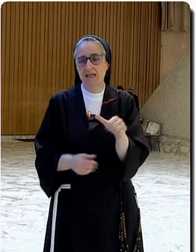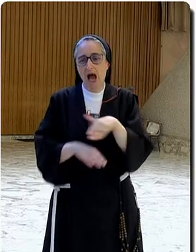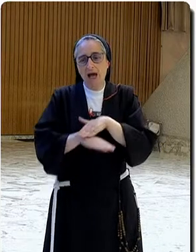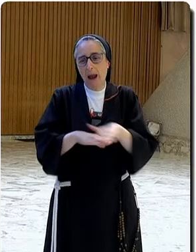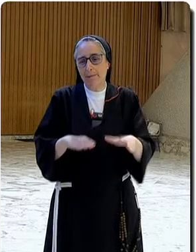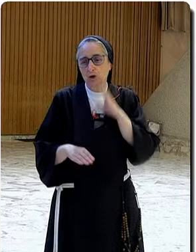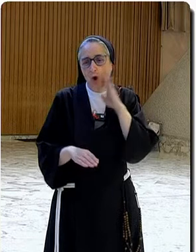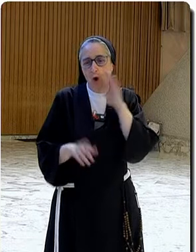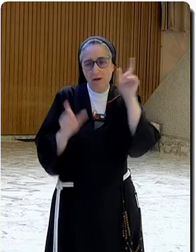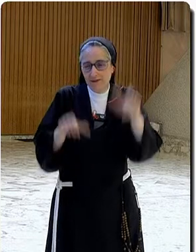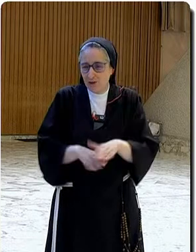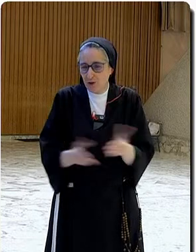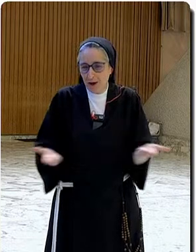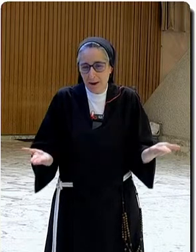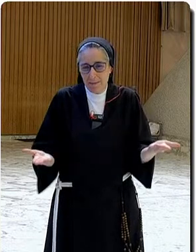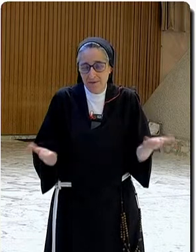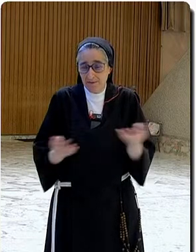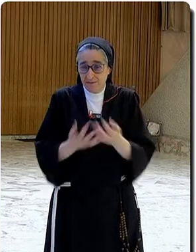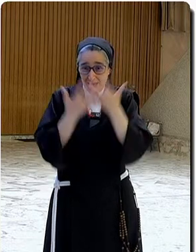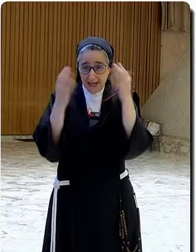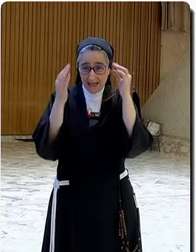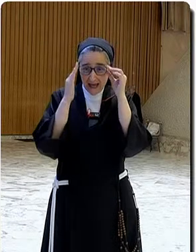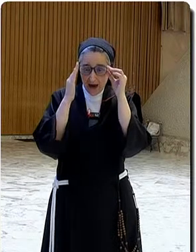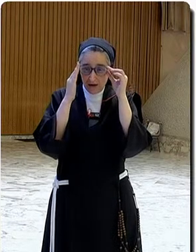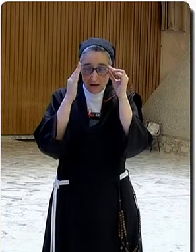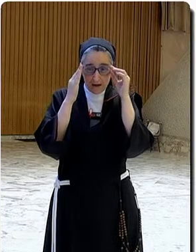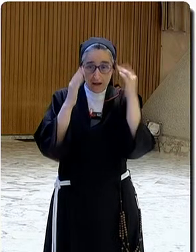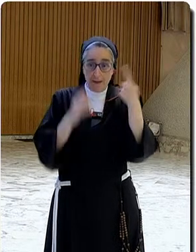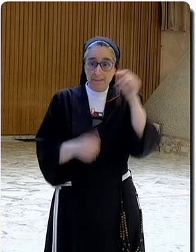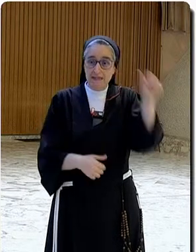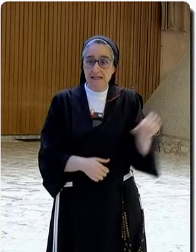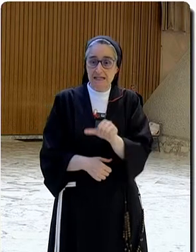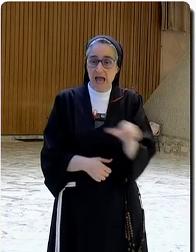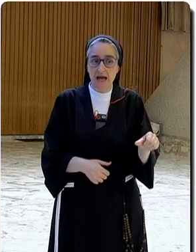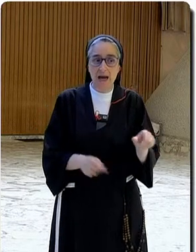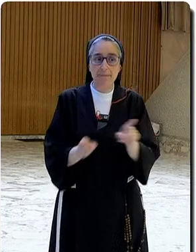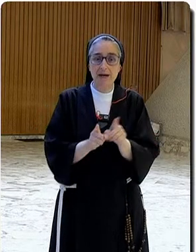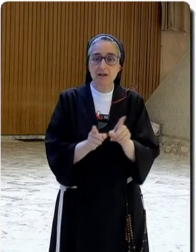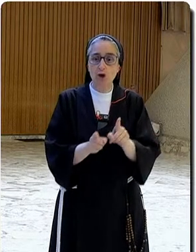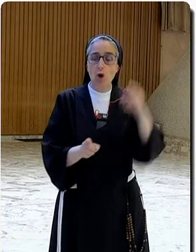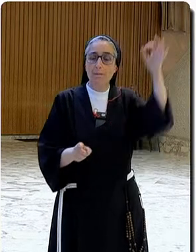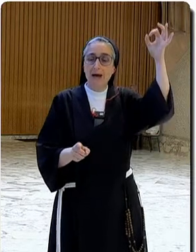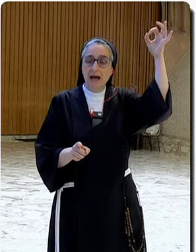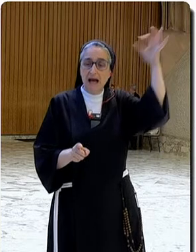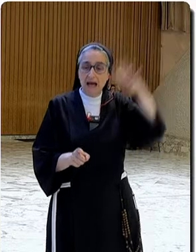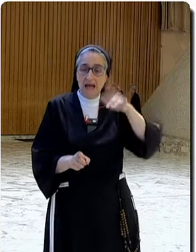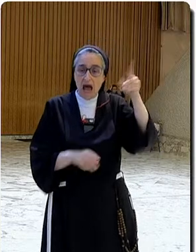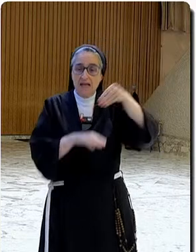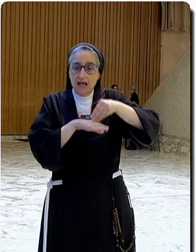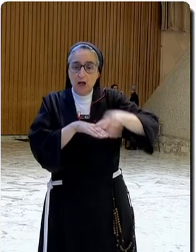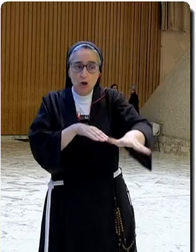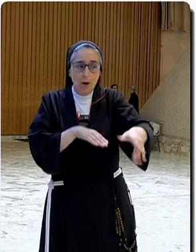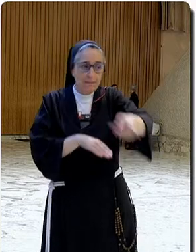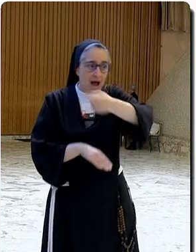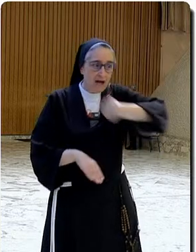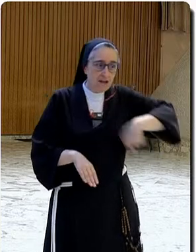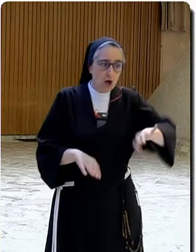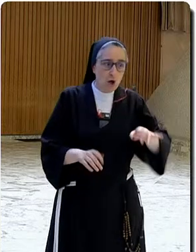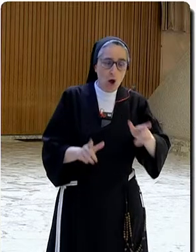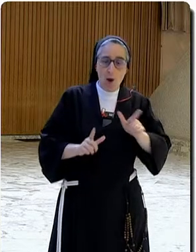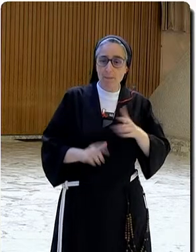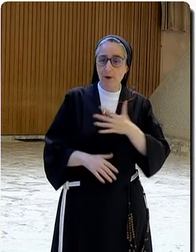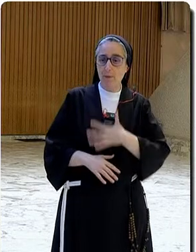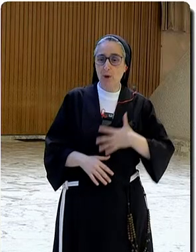confession. The sacraments are graces that Christ intended for us all, but that we